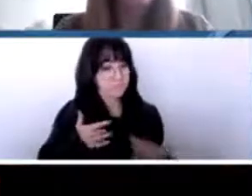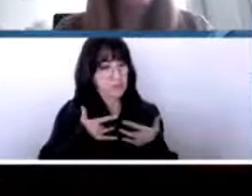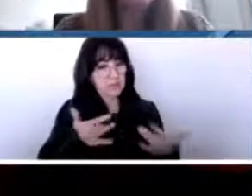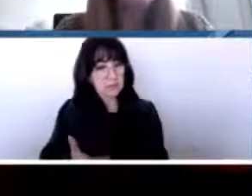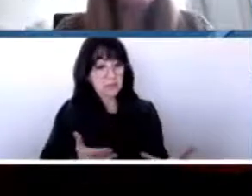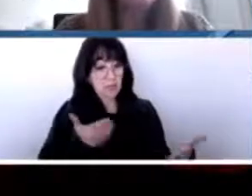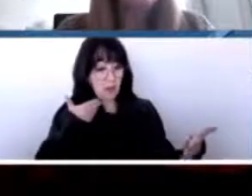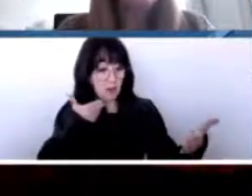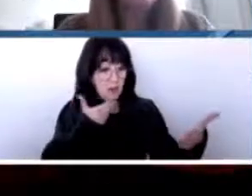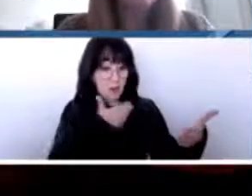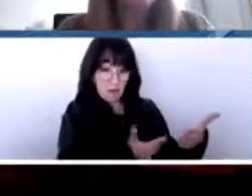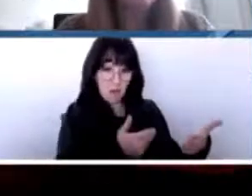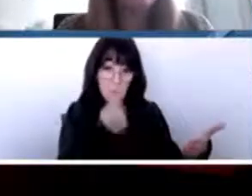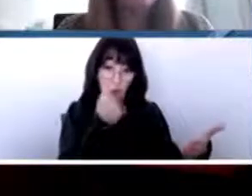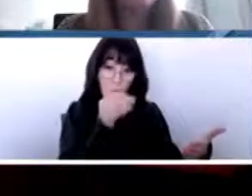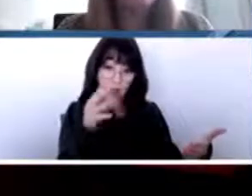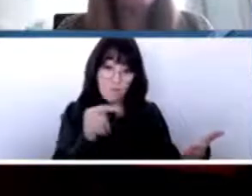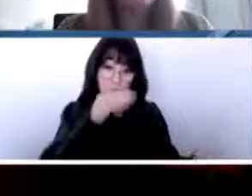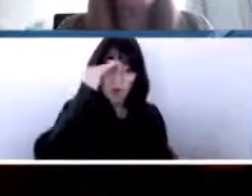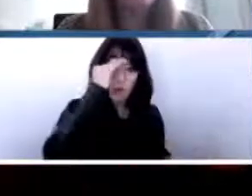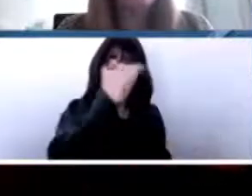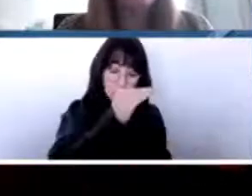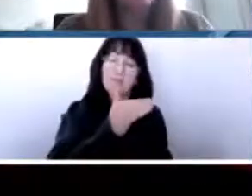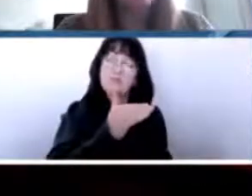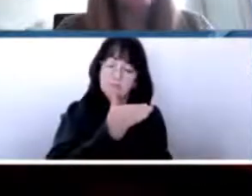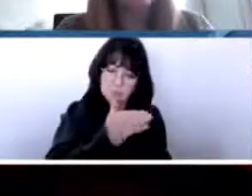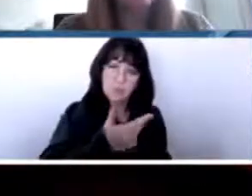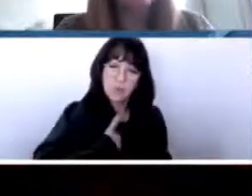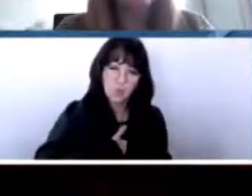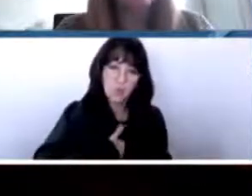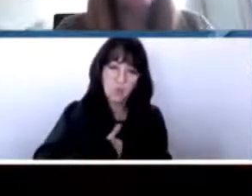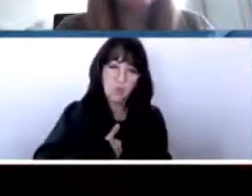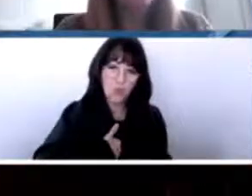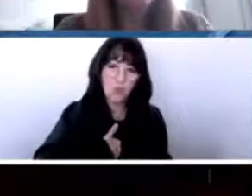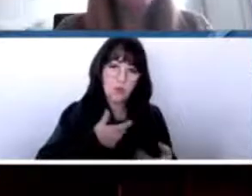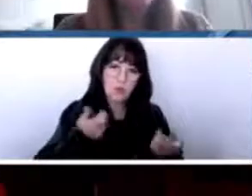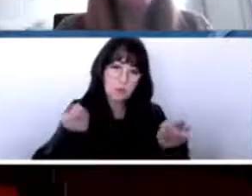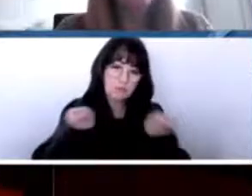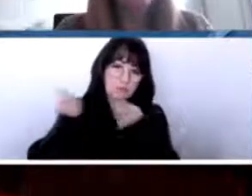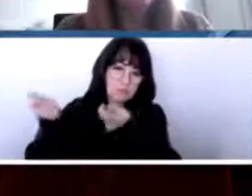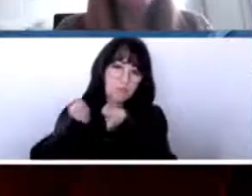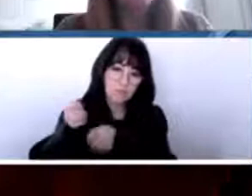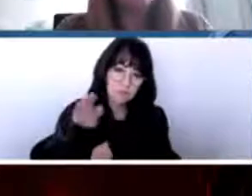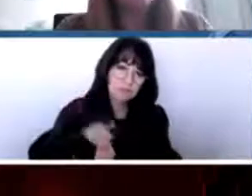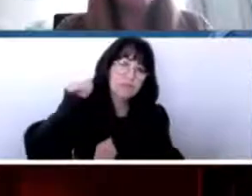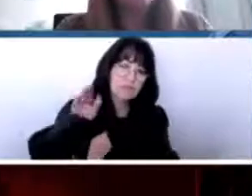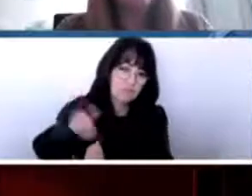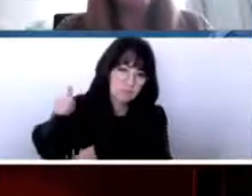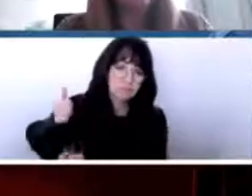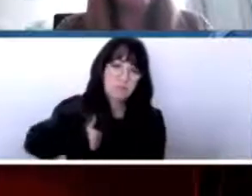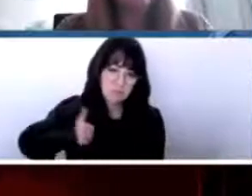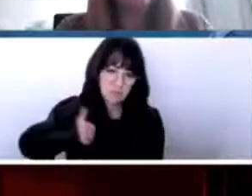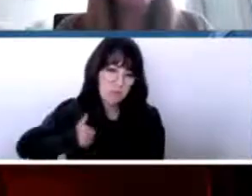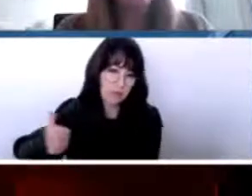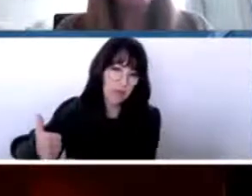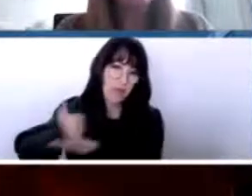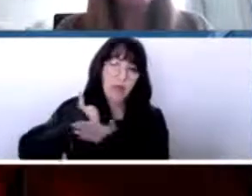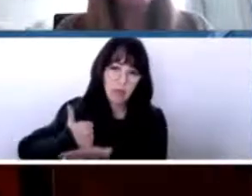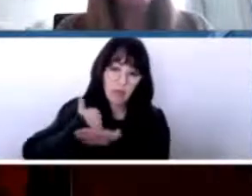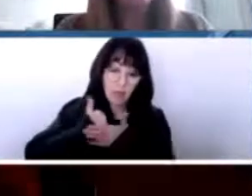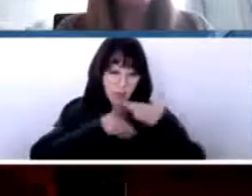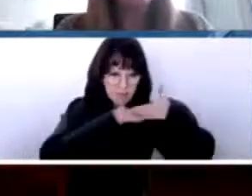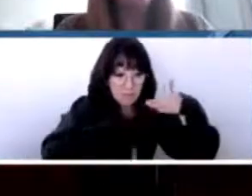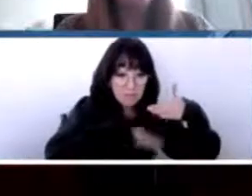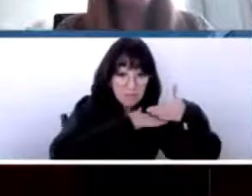would start talking to our county partners at. Do we need National Guard vehicles to respond from a public safety aspect to assist